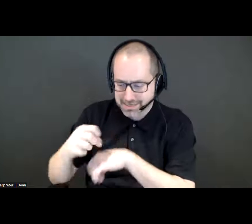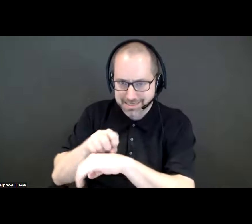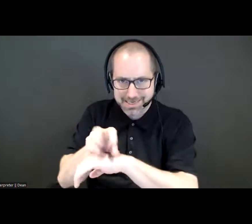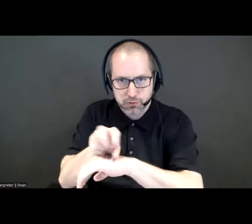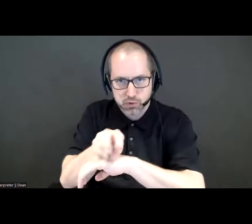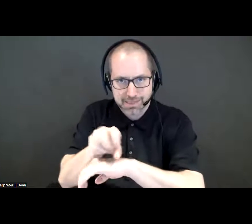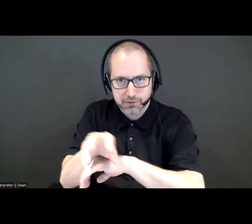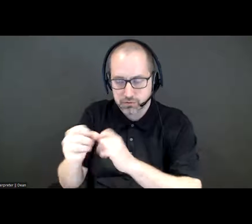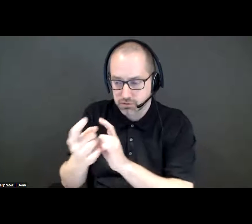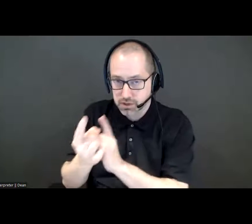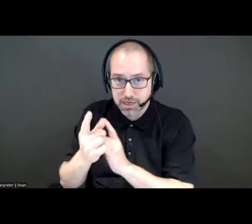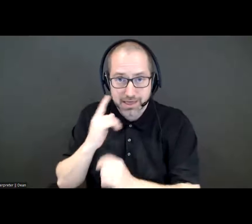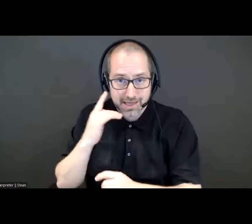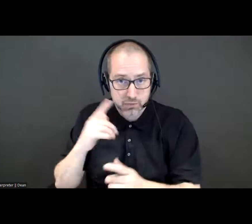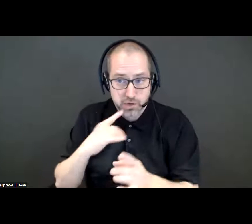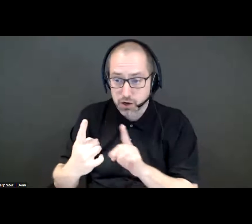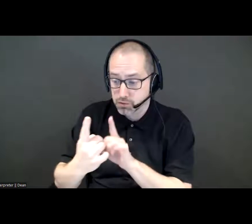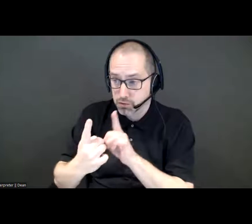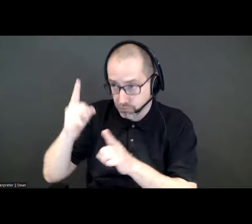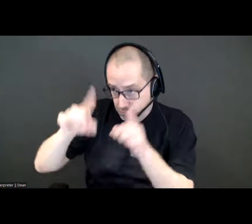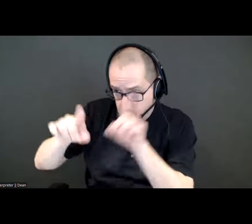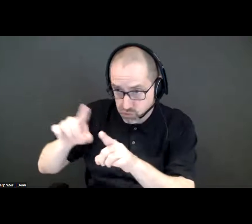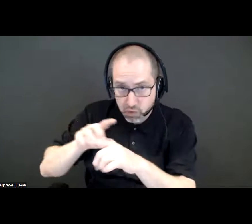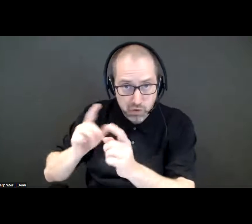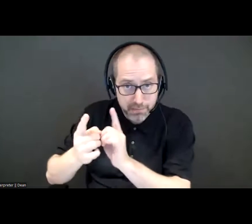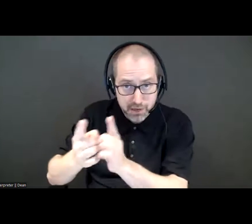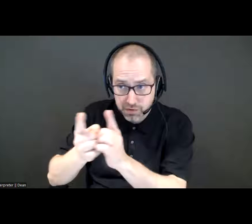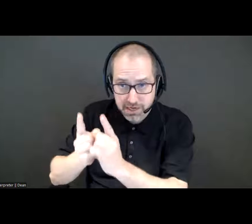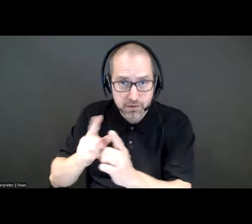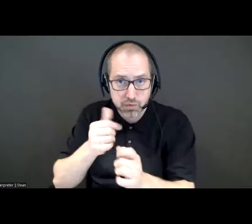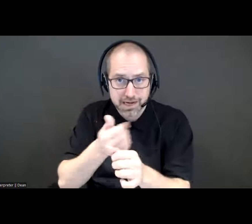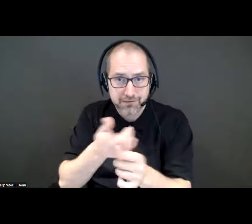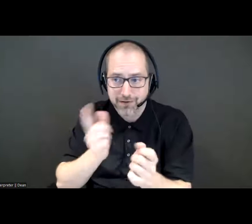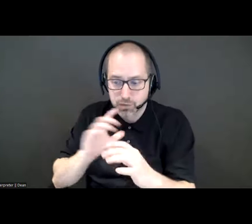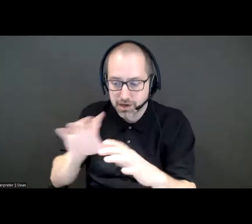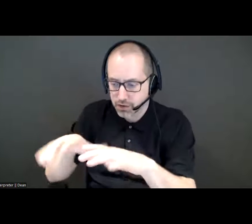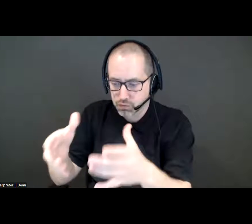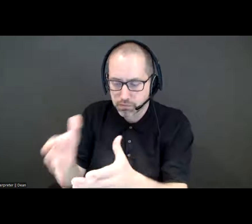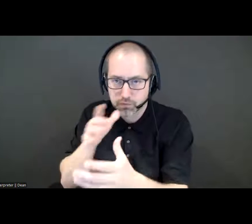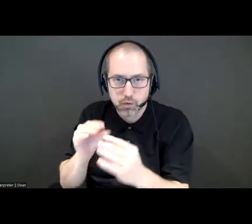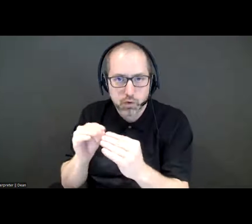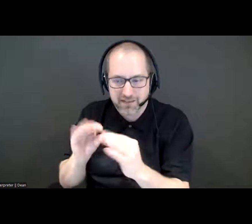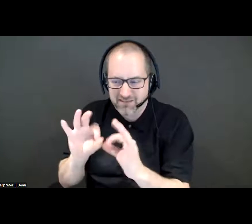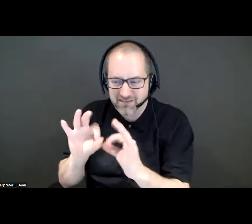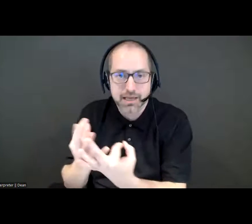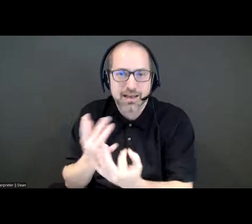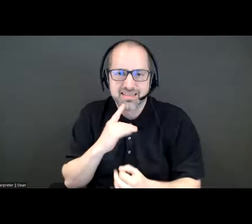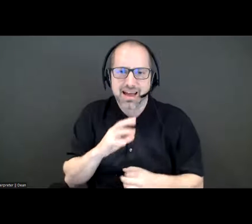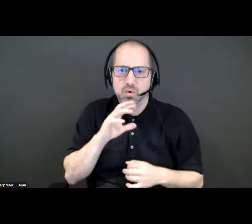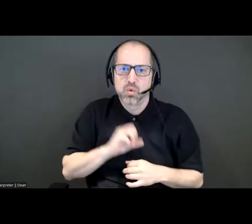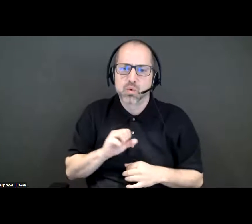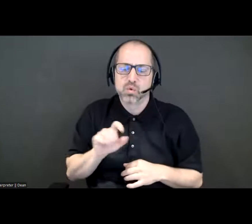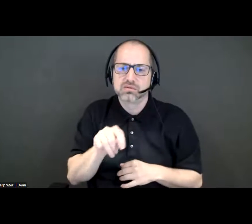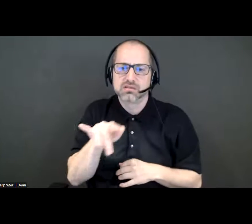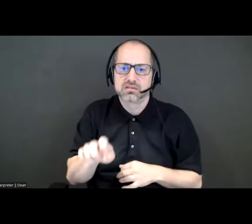in a group where they have the support like a nuclear family. We don't live in nuclear families in small